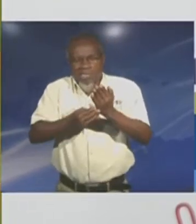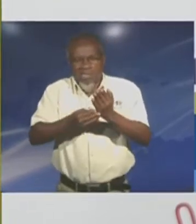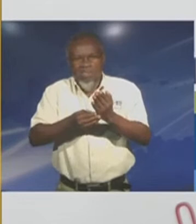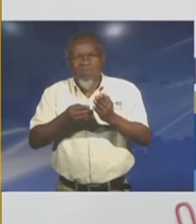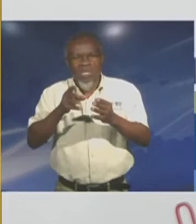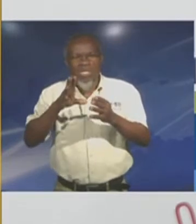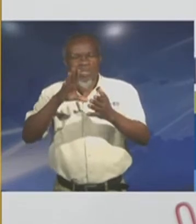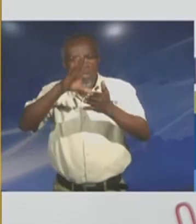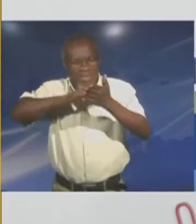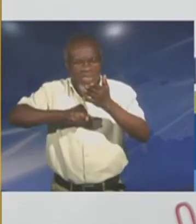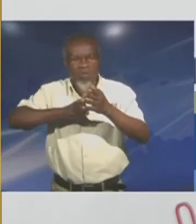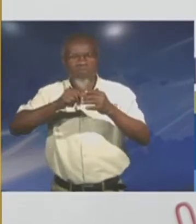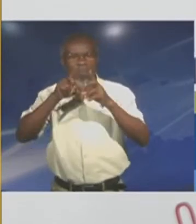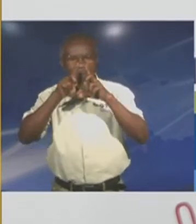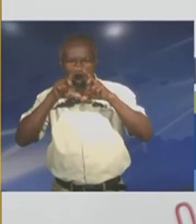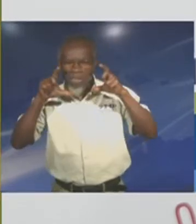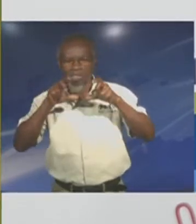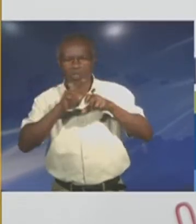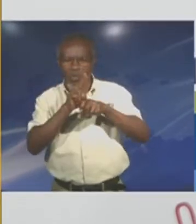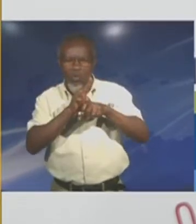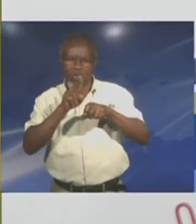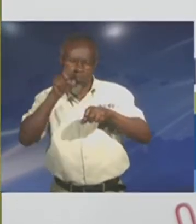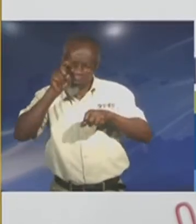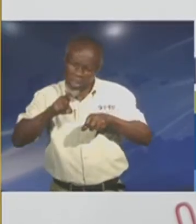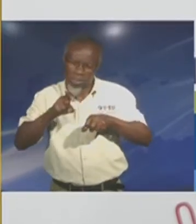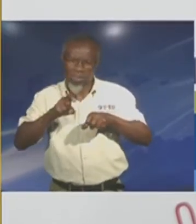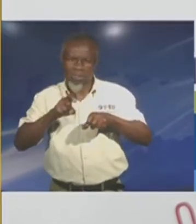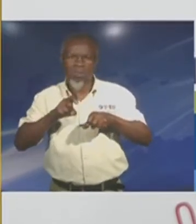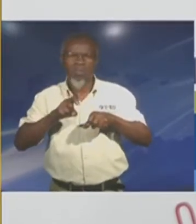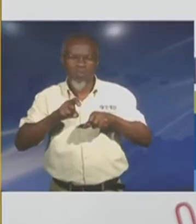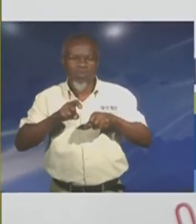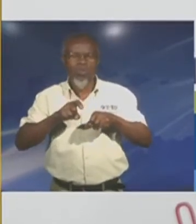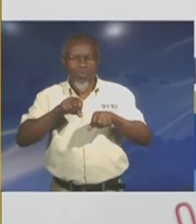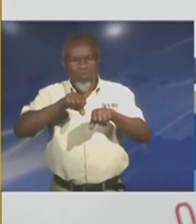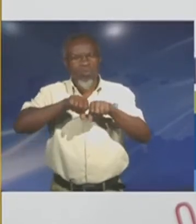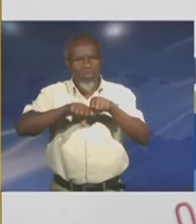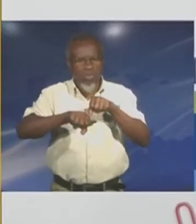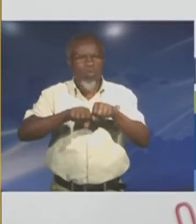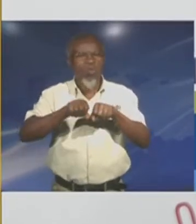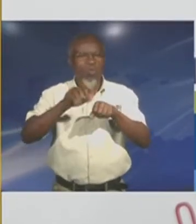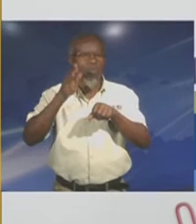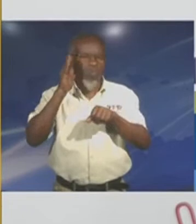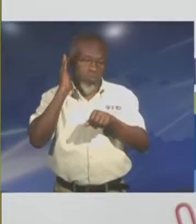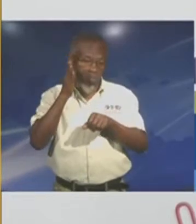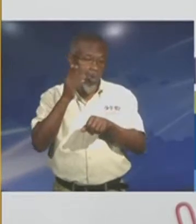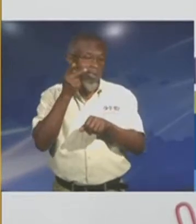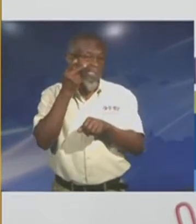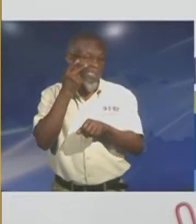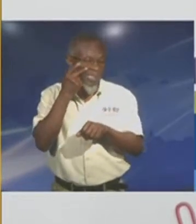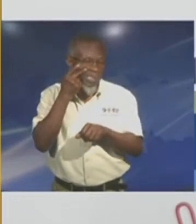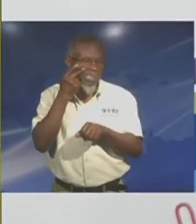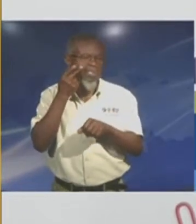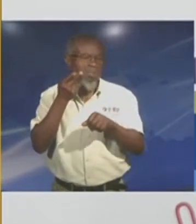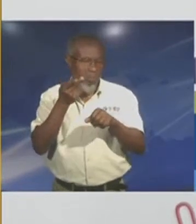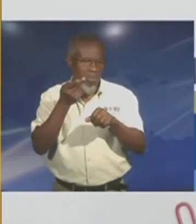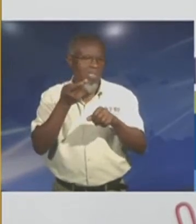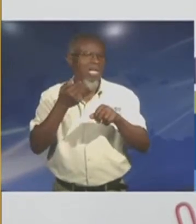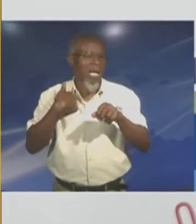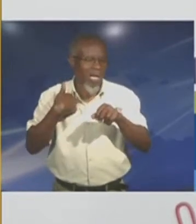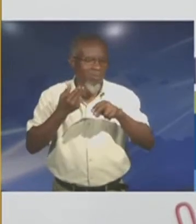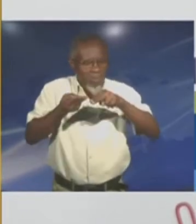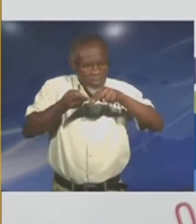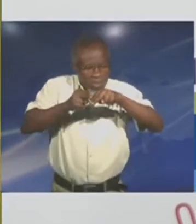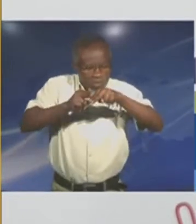it would really constitute just a predictable change or upward deflection in